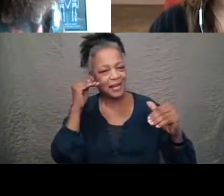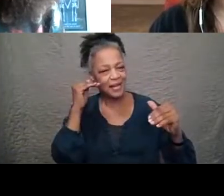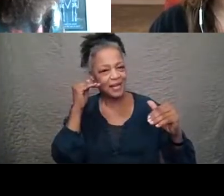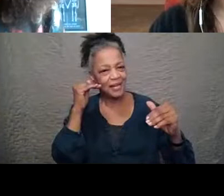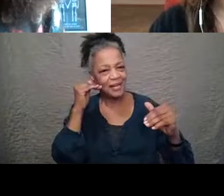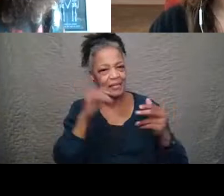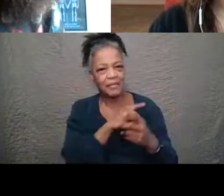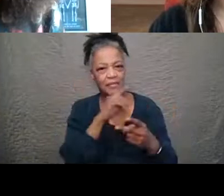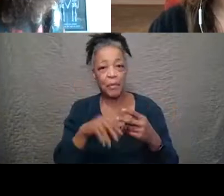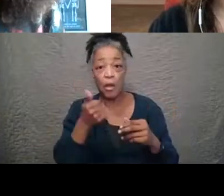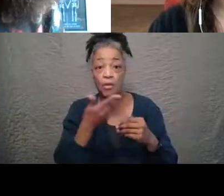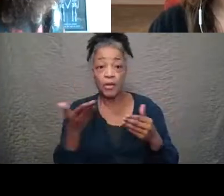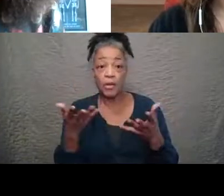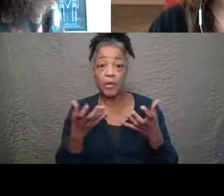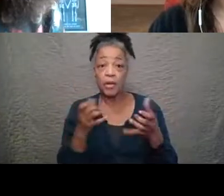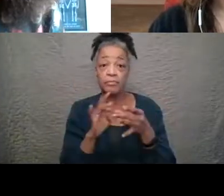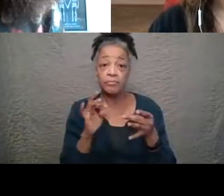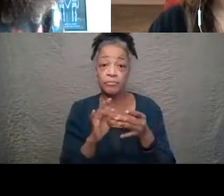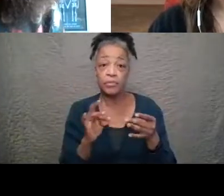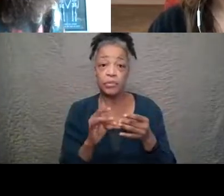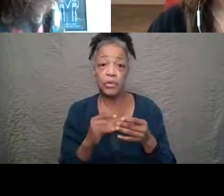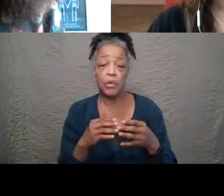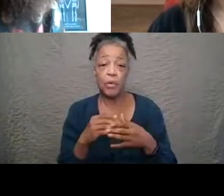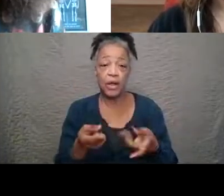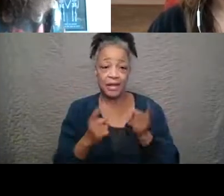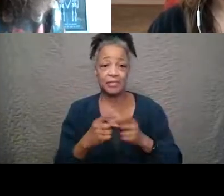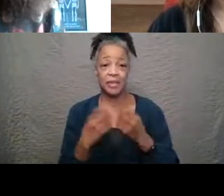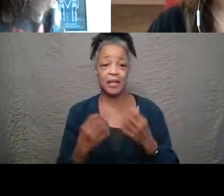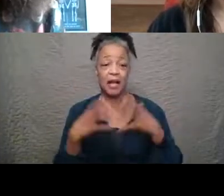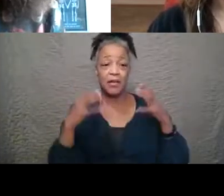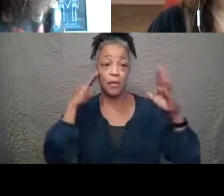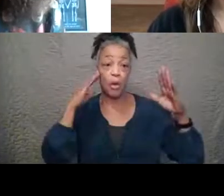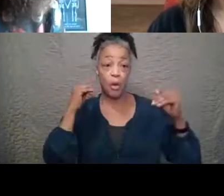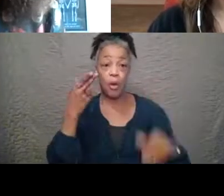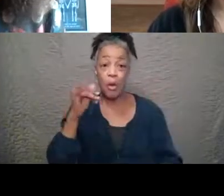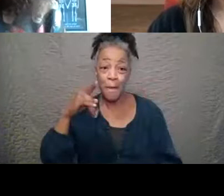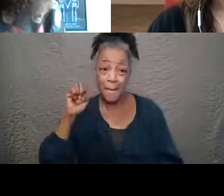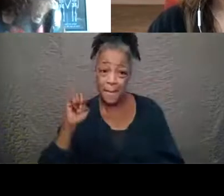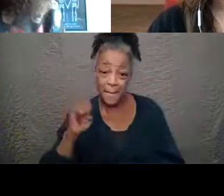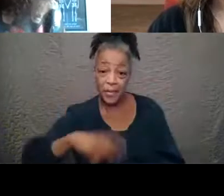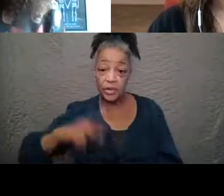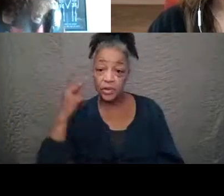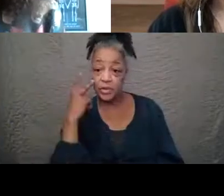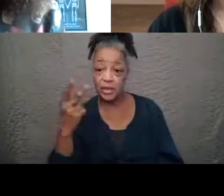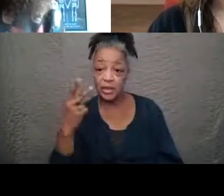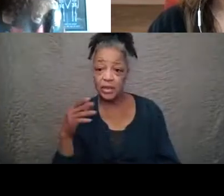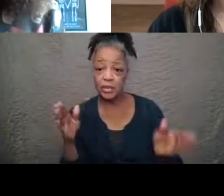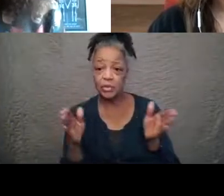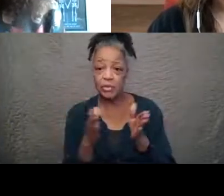to say about what brings me a lot of hope is that to see the, like, just these